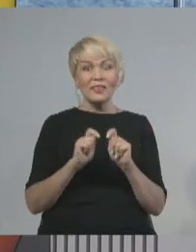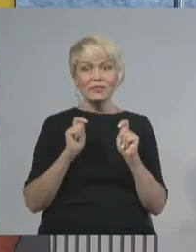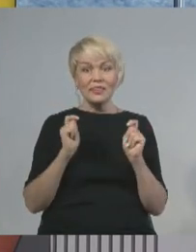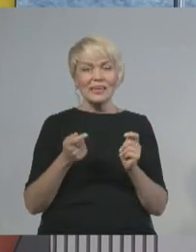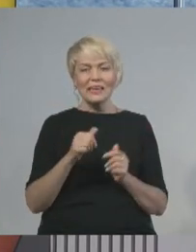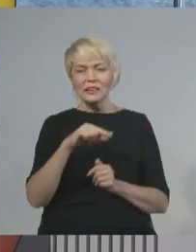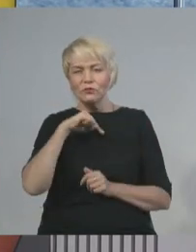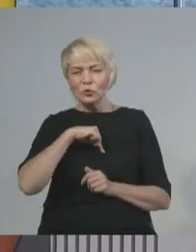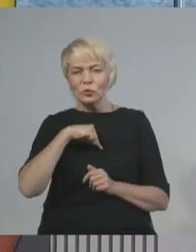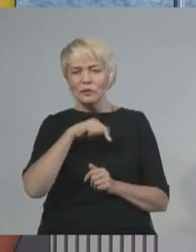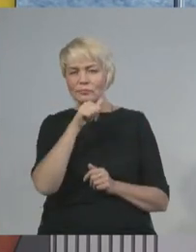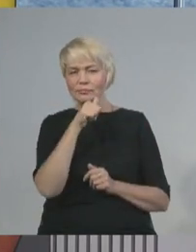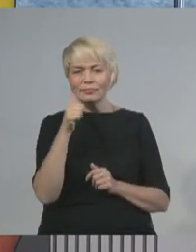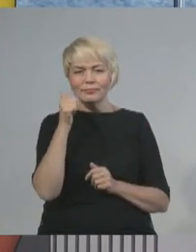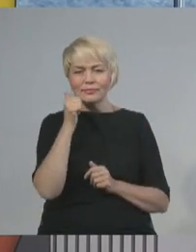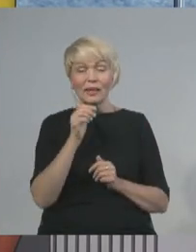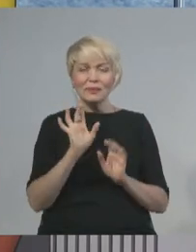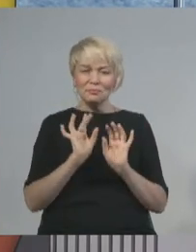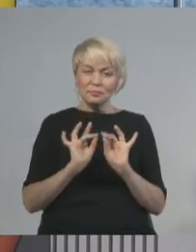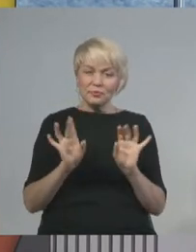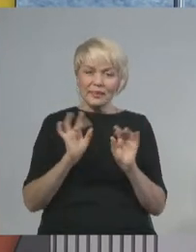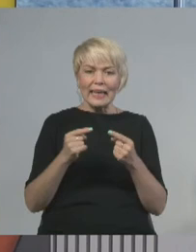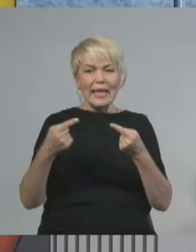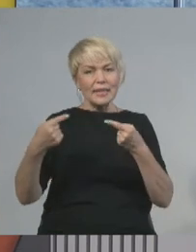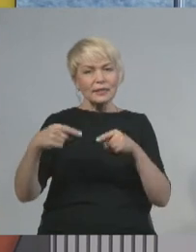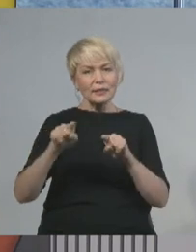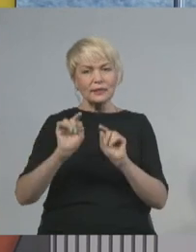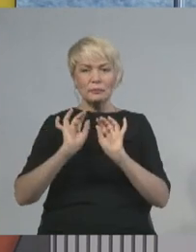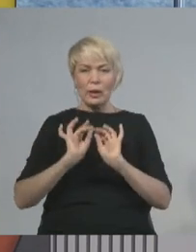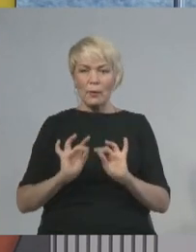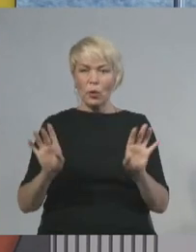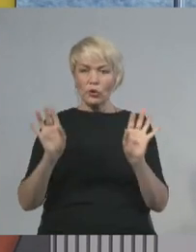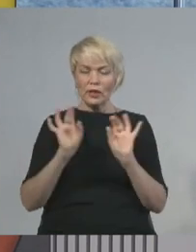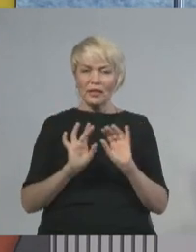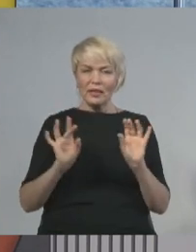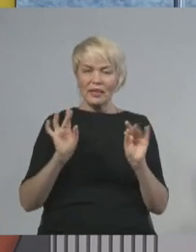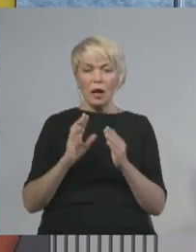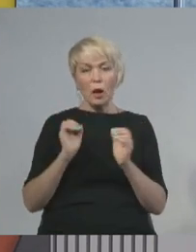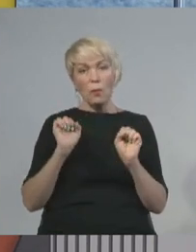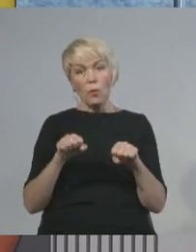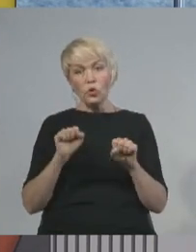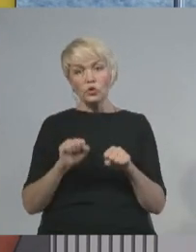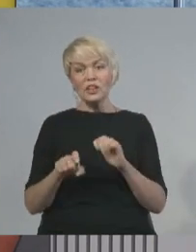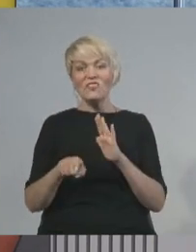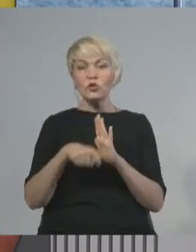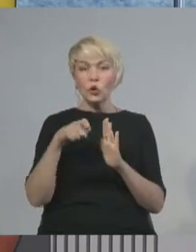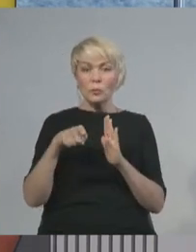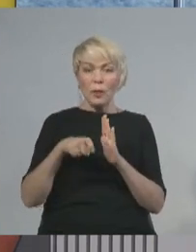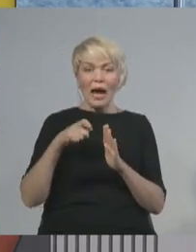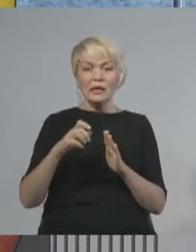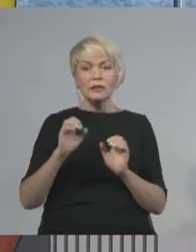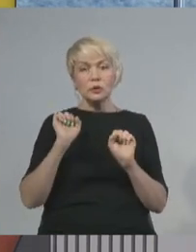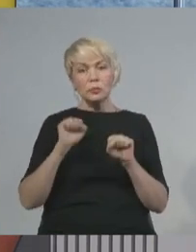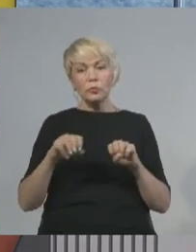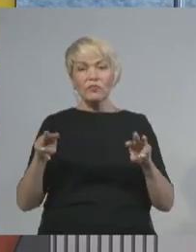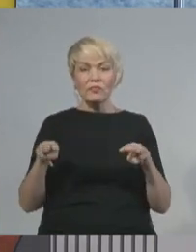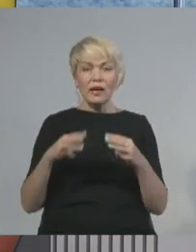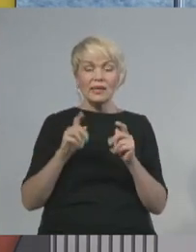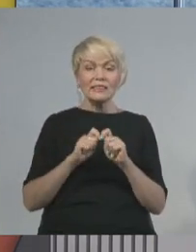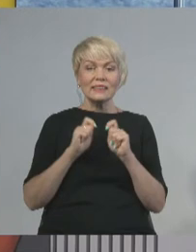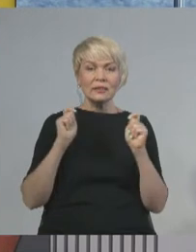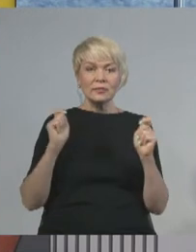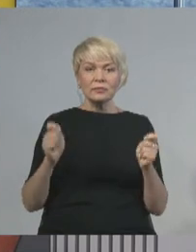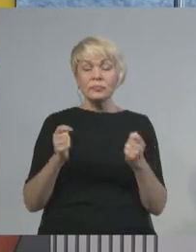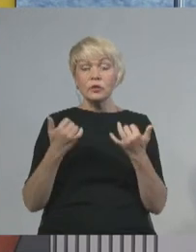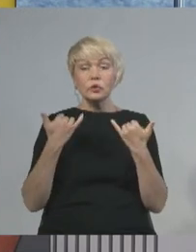well of course i don't ask you to for insider secrets but maybe you can share some information maybe